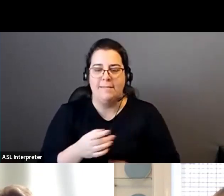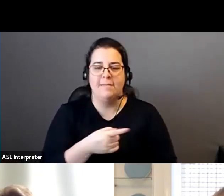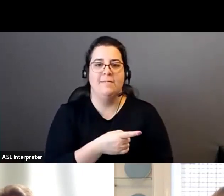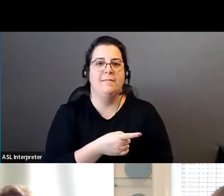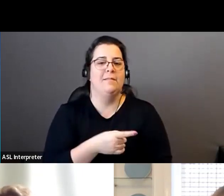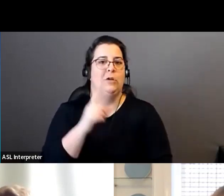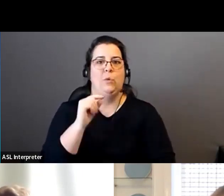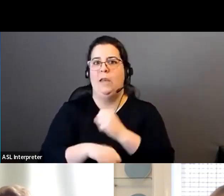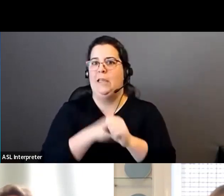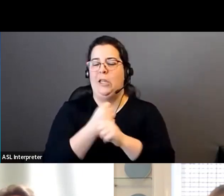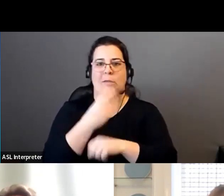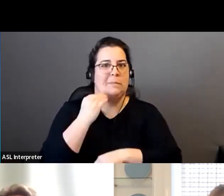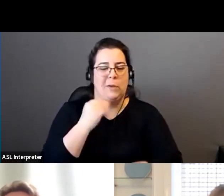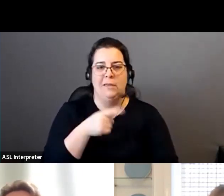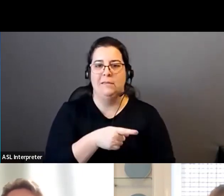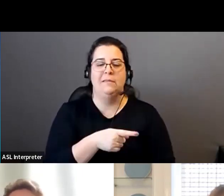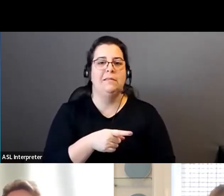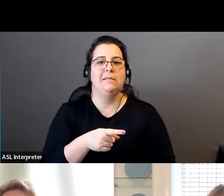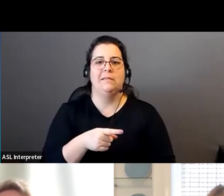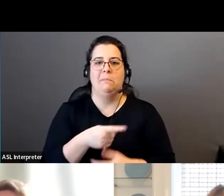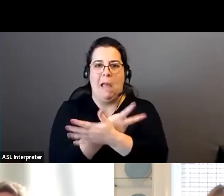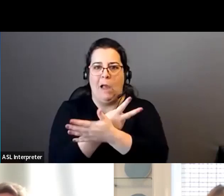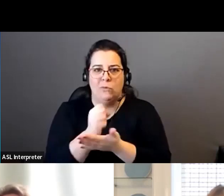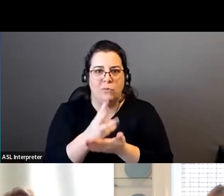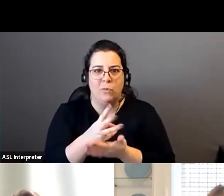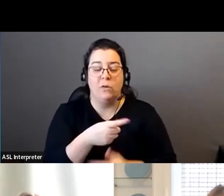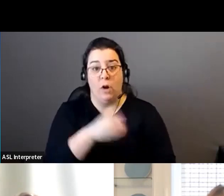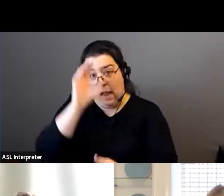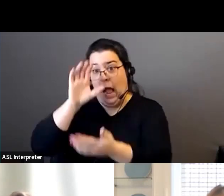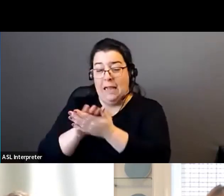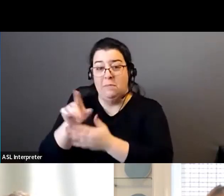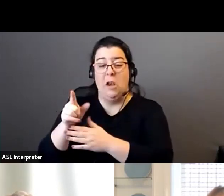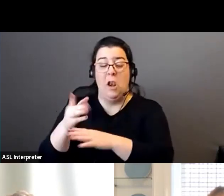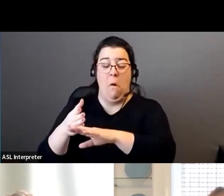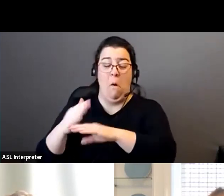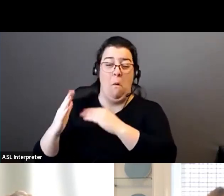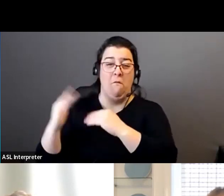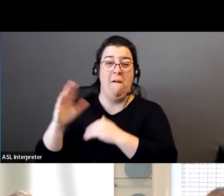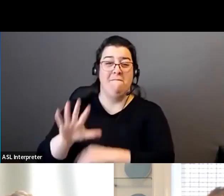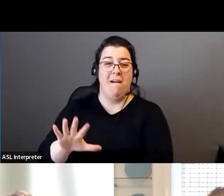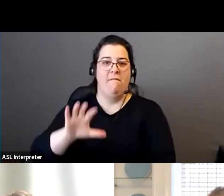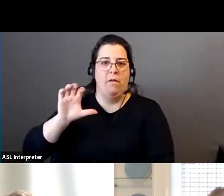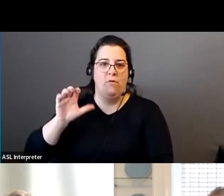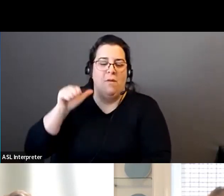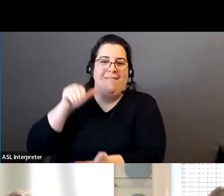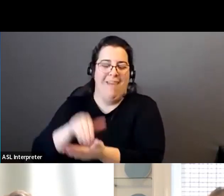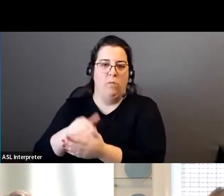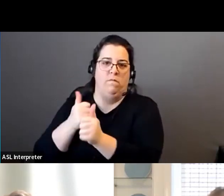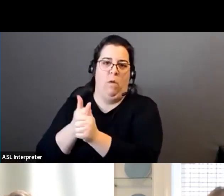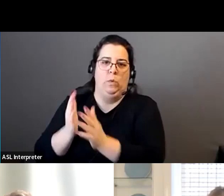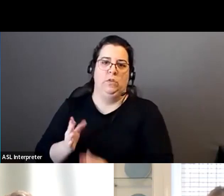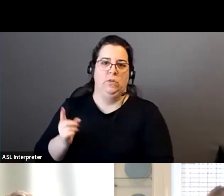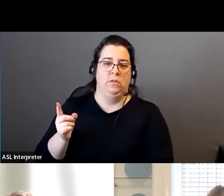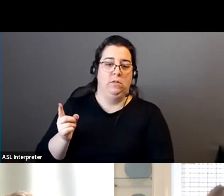Her husband has over 500,000 followers on various YouTube channels. You know